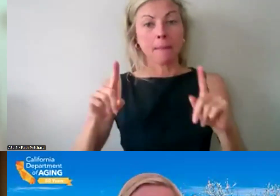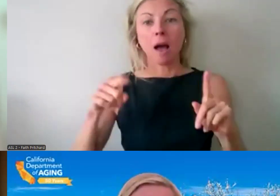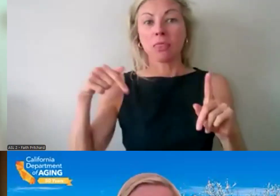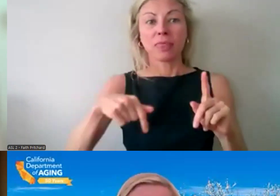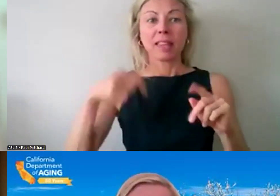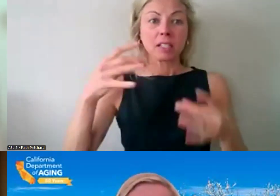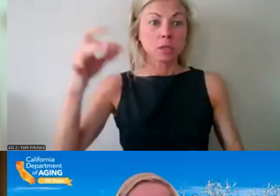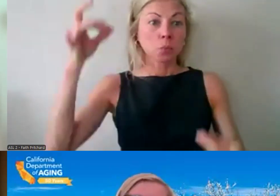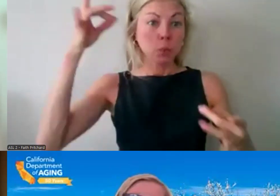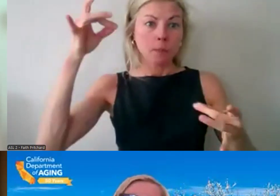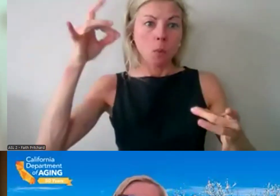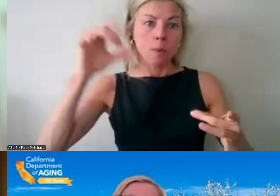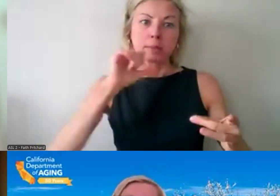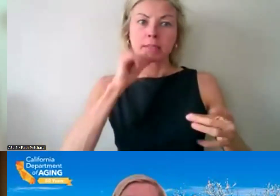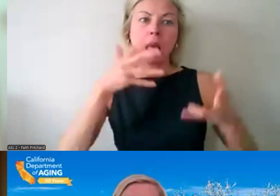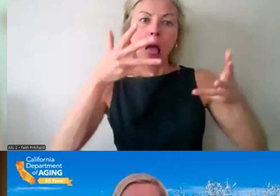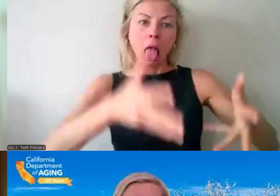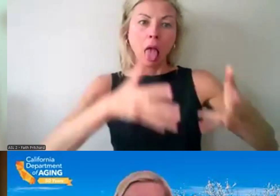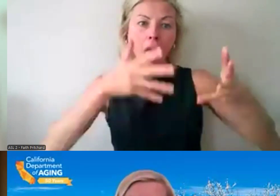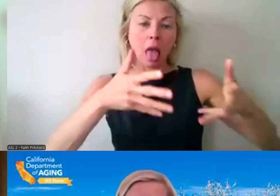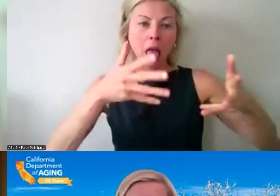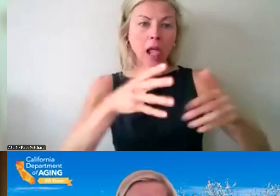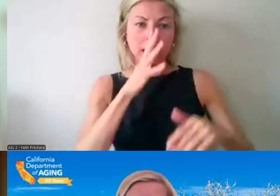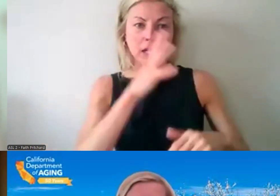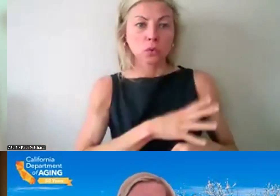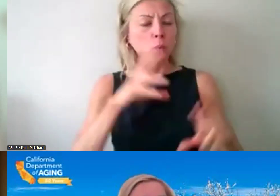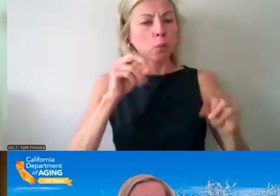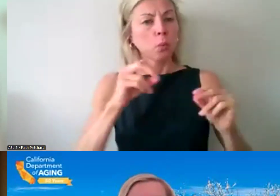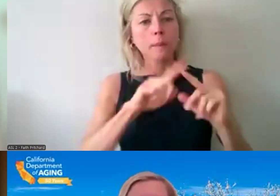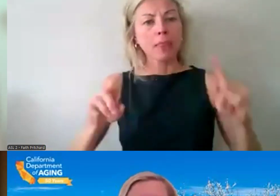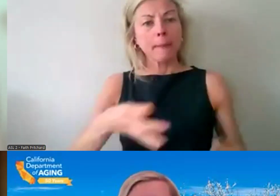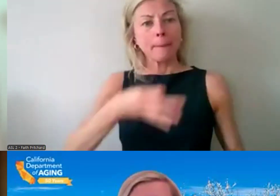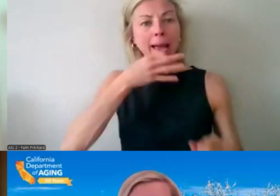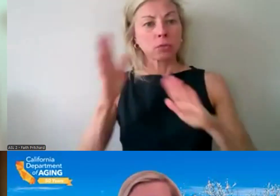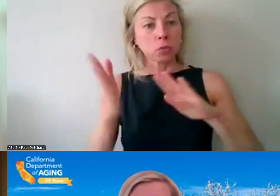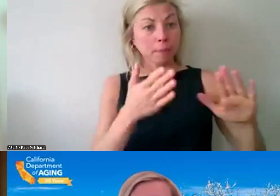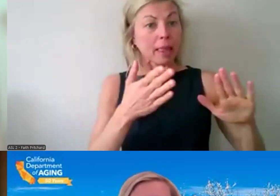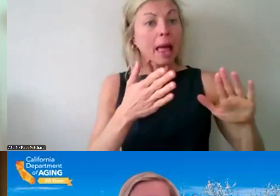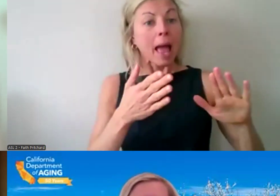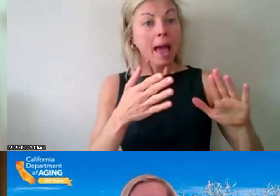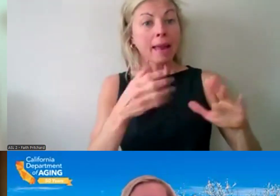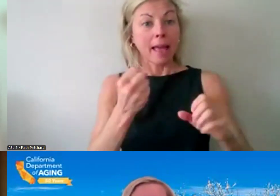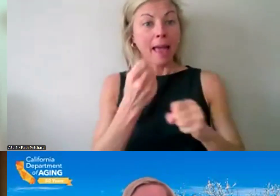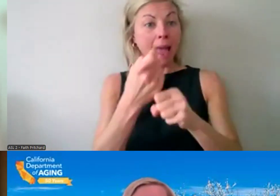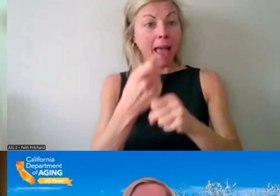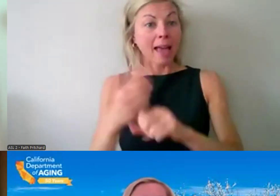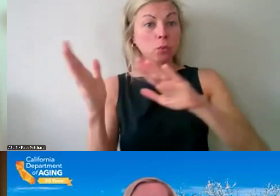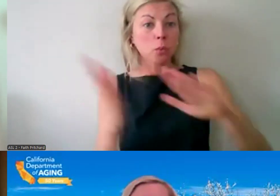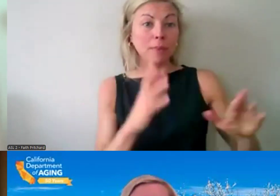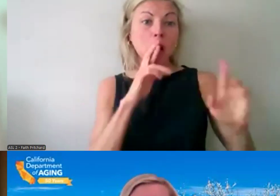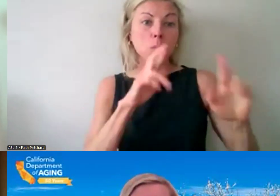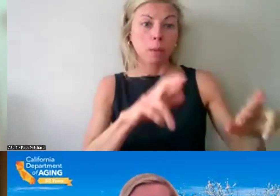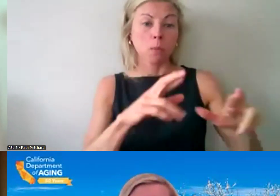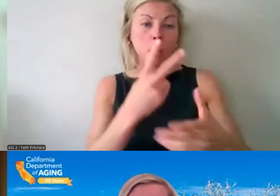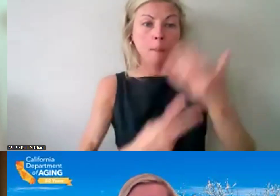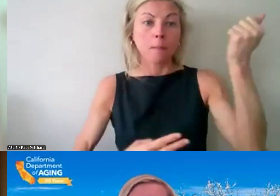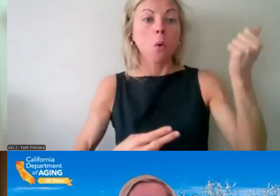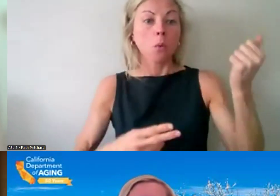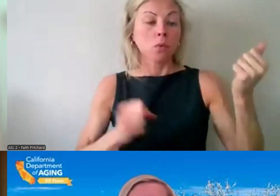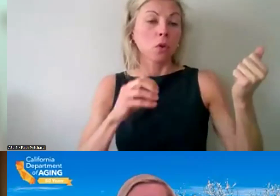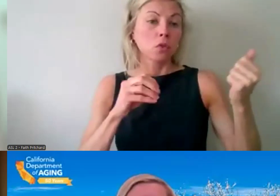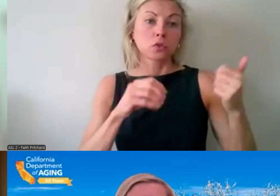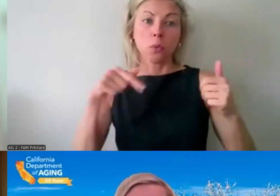sit on a shelf. That means the master plan report. It also means the annual report. And so this continuous dialogue